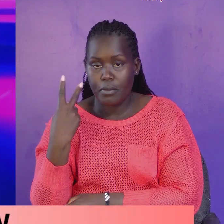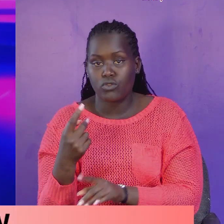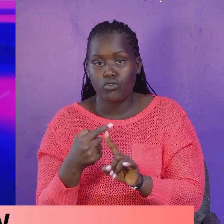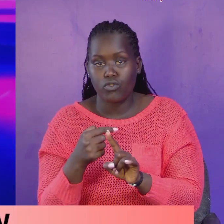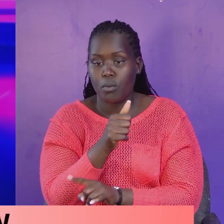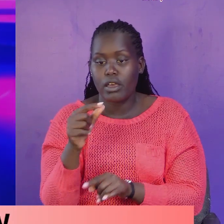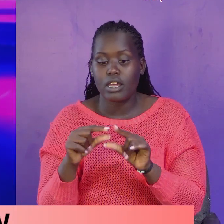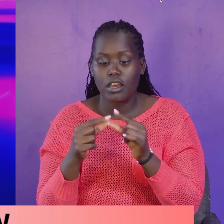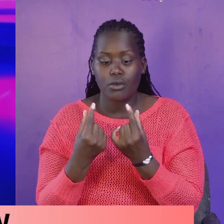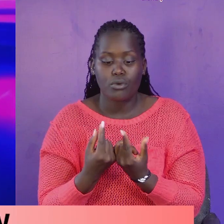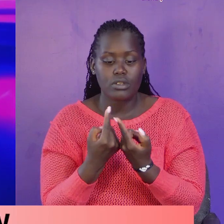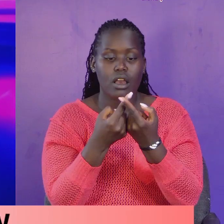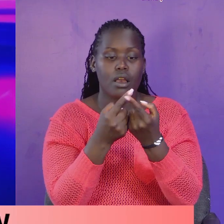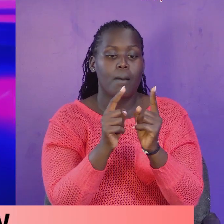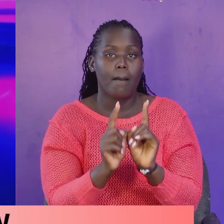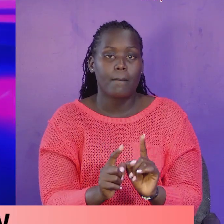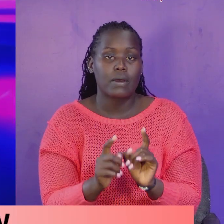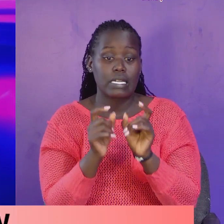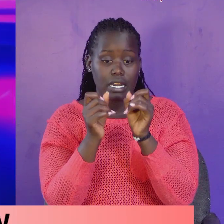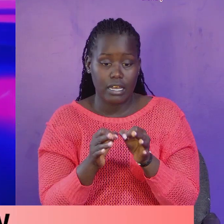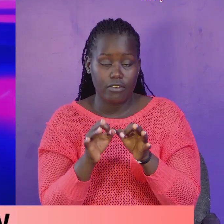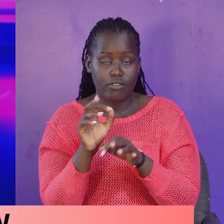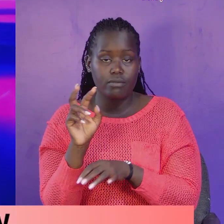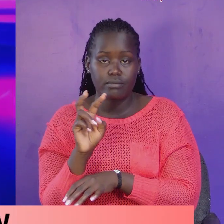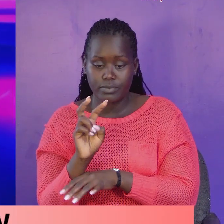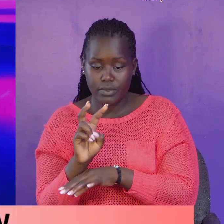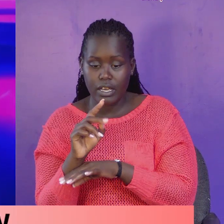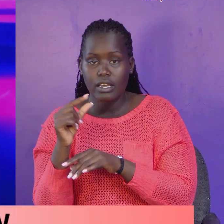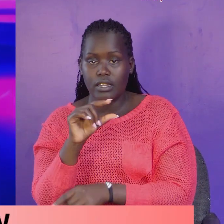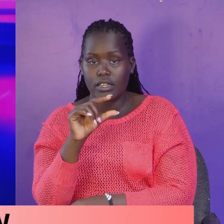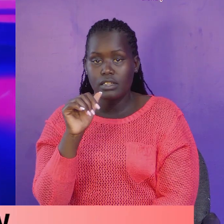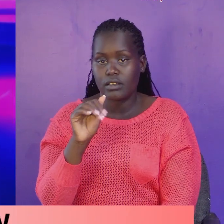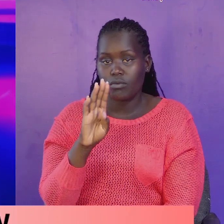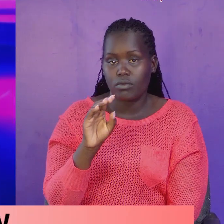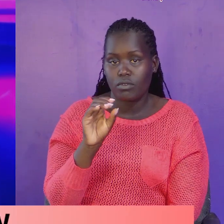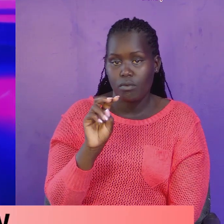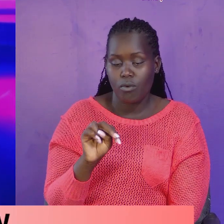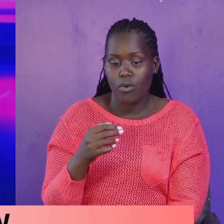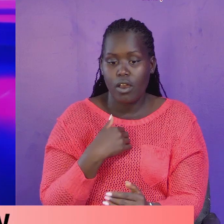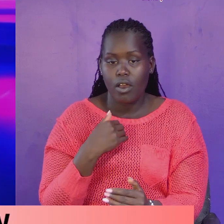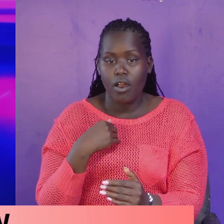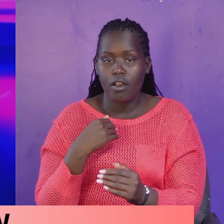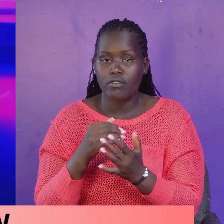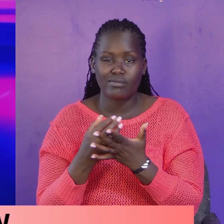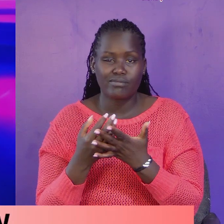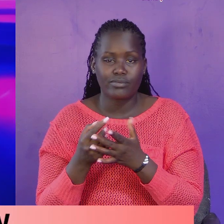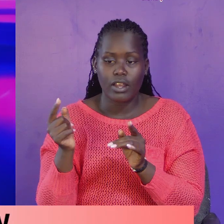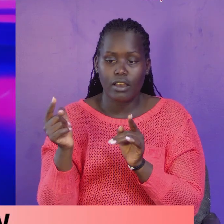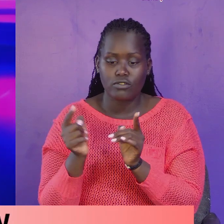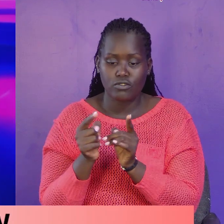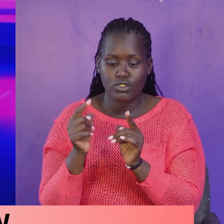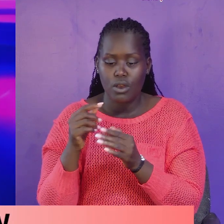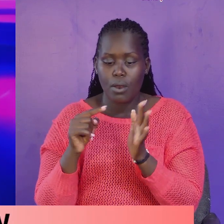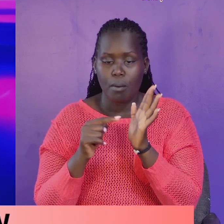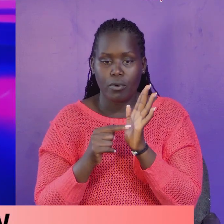groups. But if you look at Gabon, they have maximum points to enable them